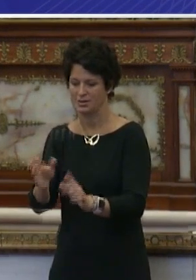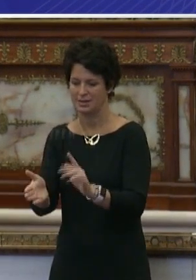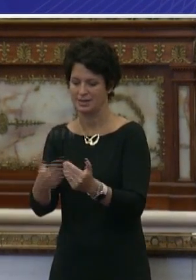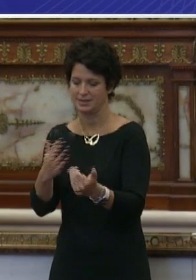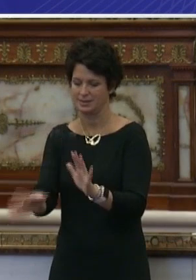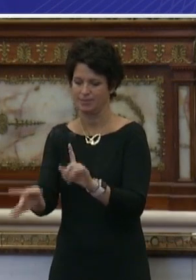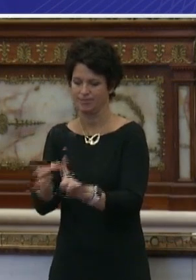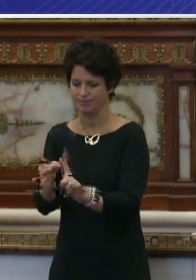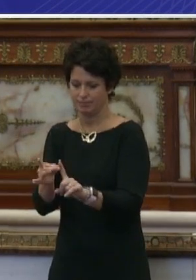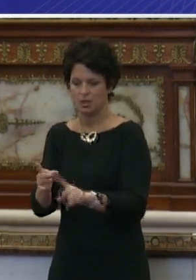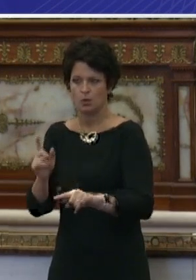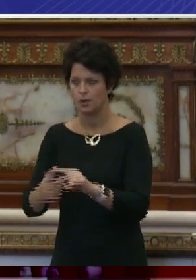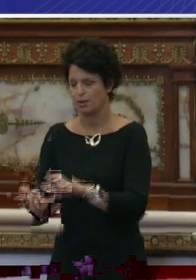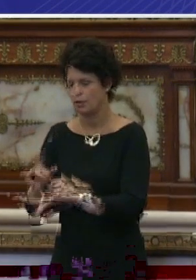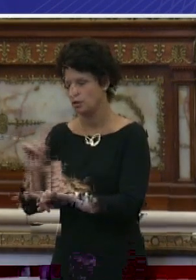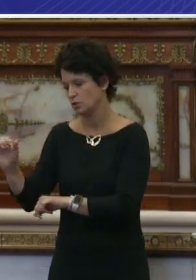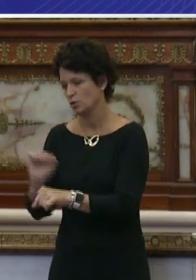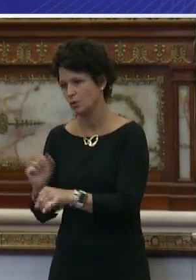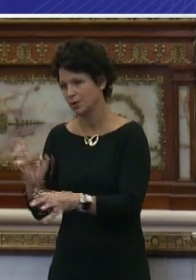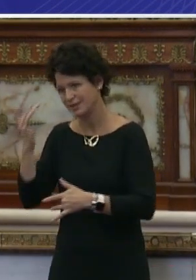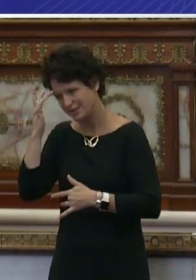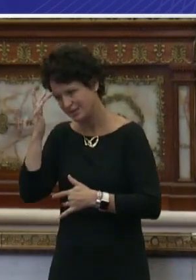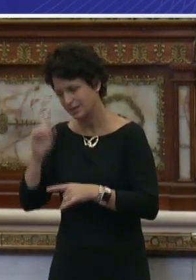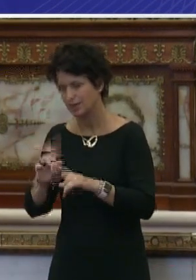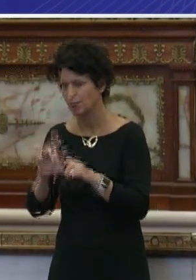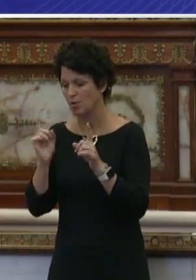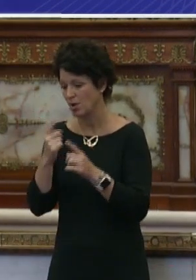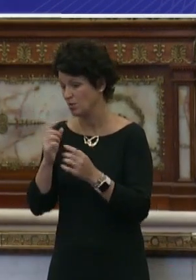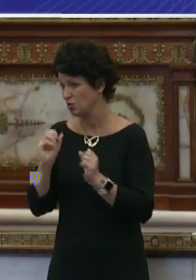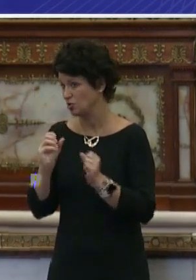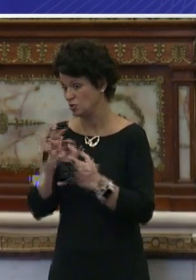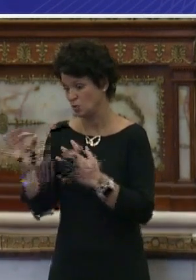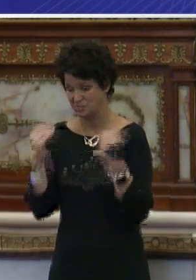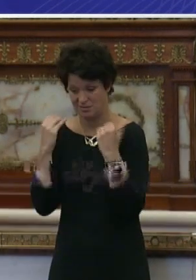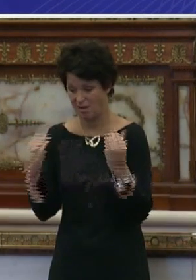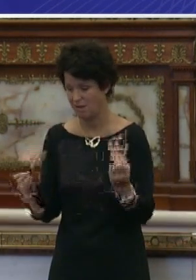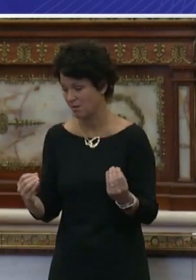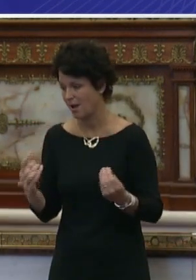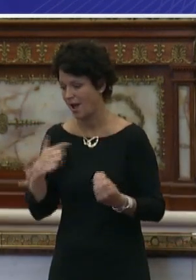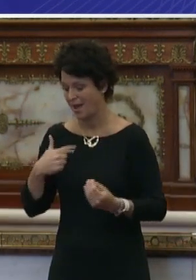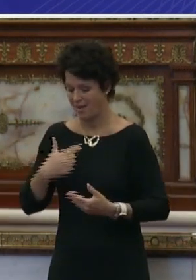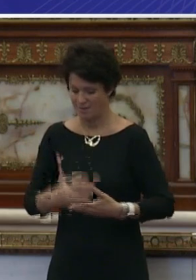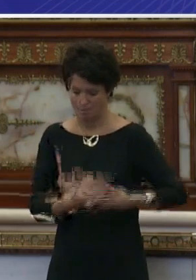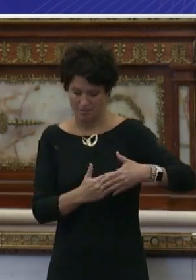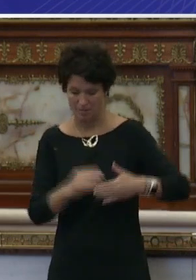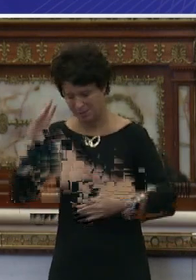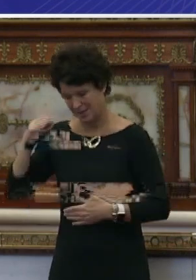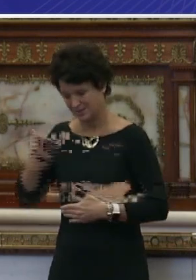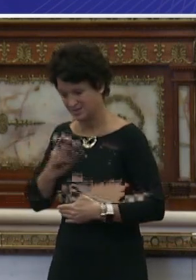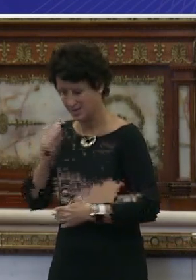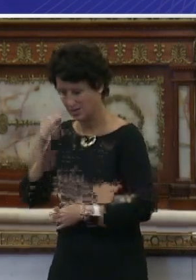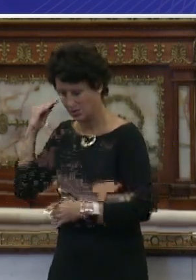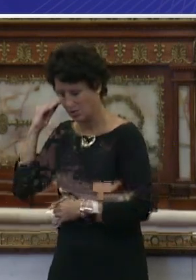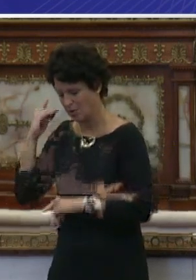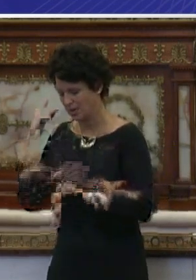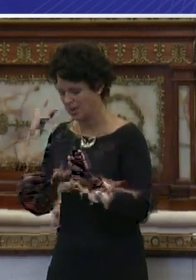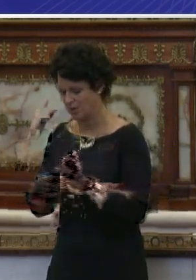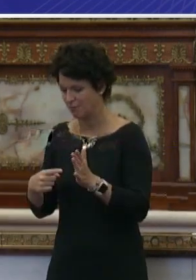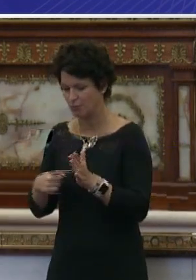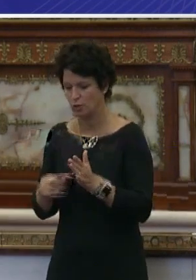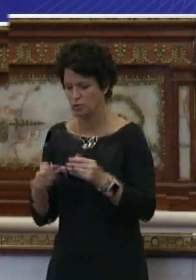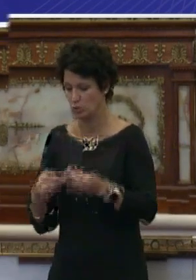to go work sick. But what choice do we have? I got a baby and a son at home. I can't afford to